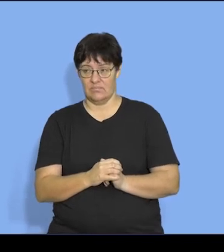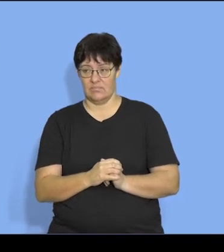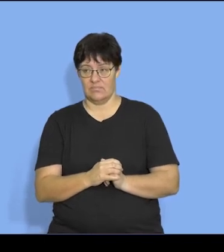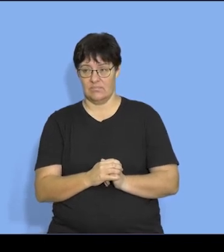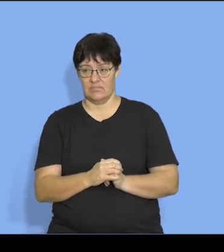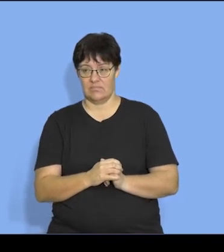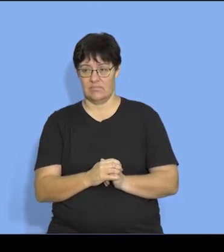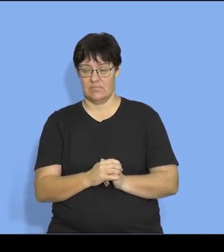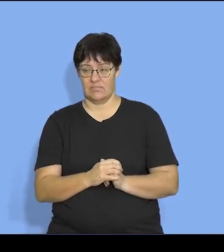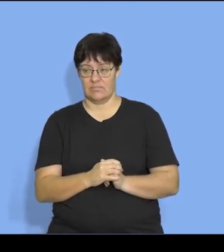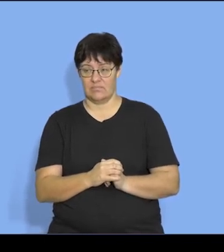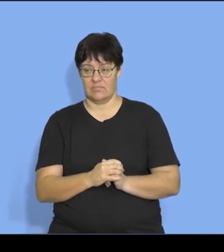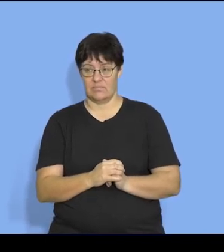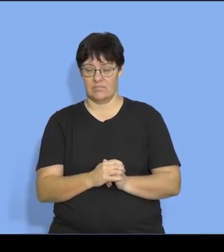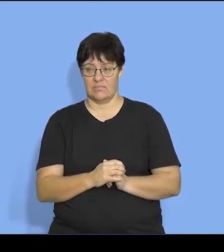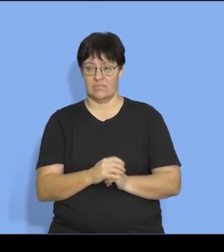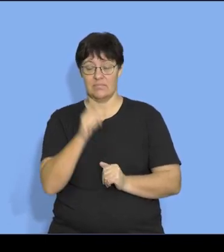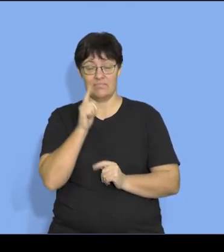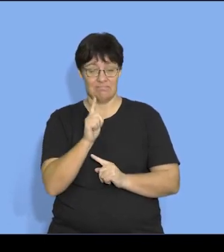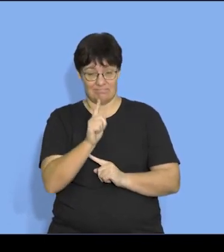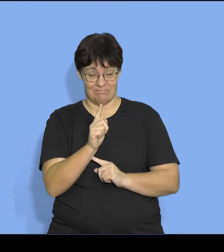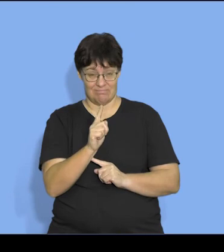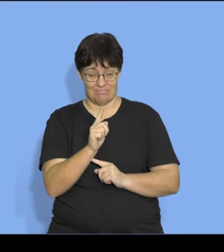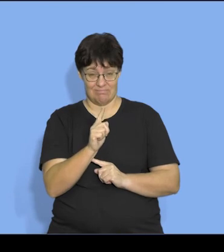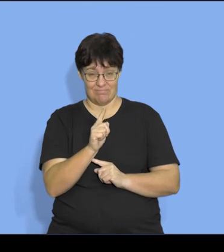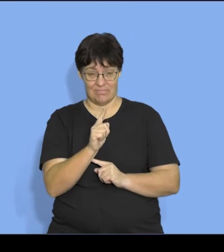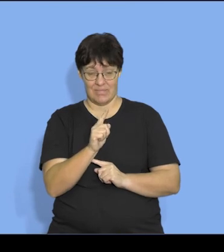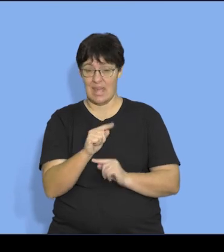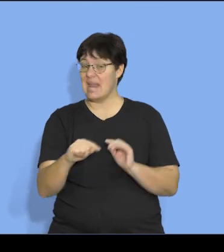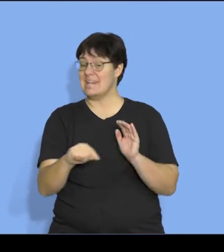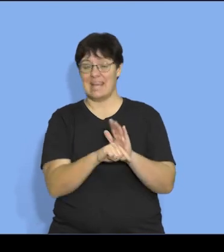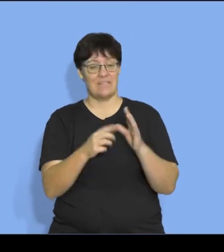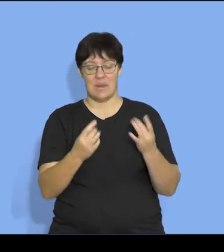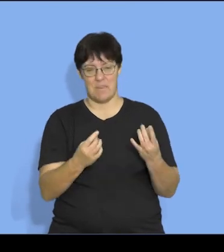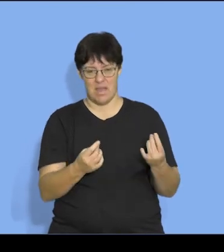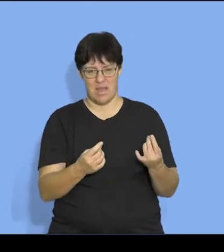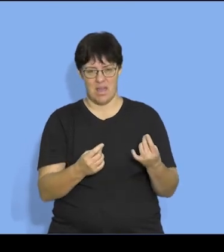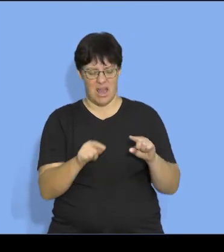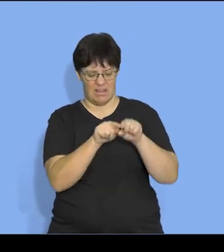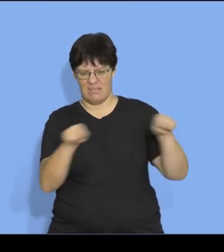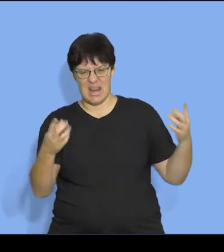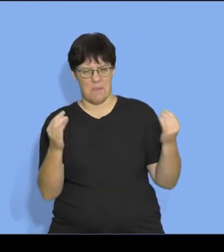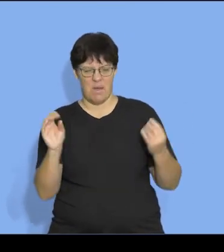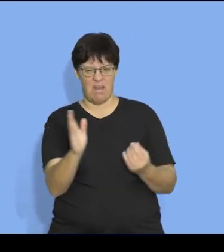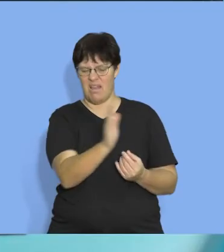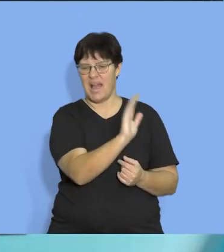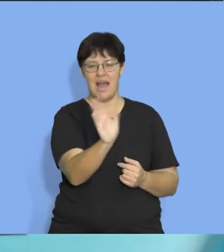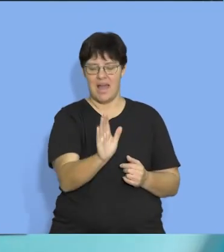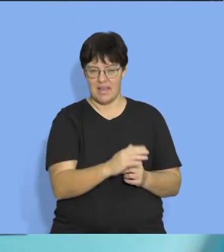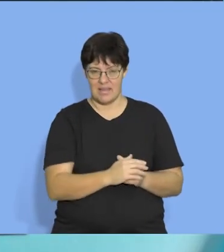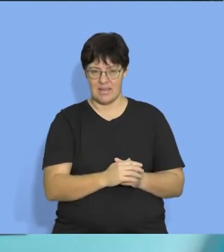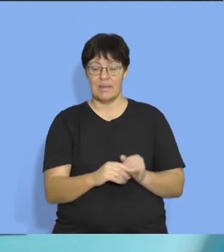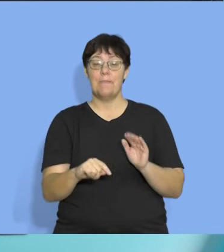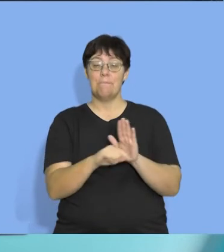okay? That minus isn't a negative number like on the number line.